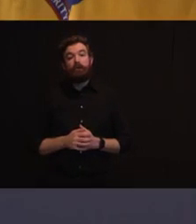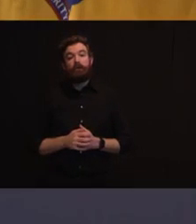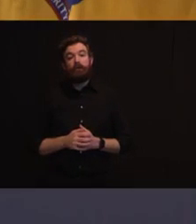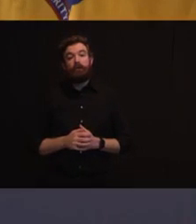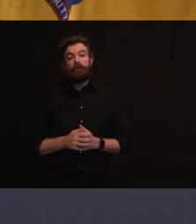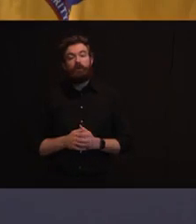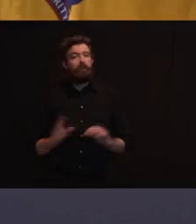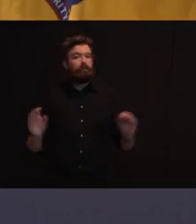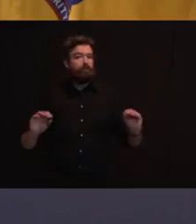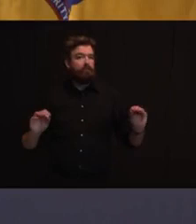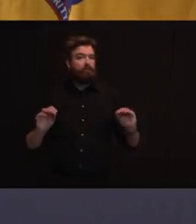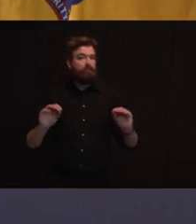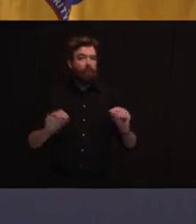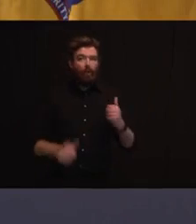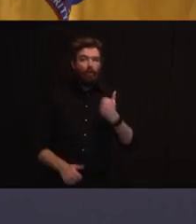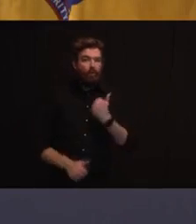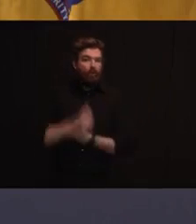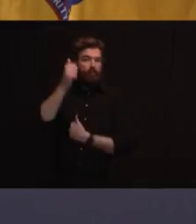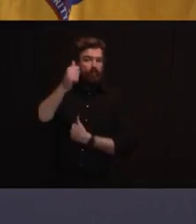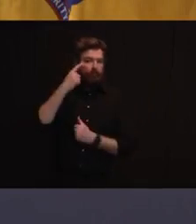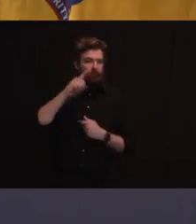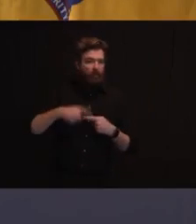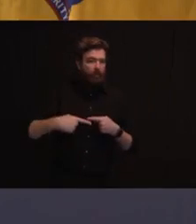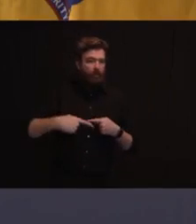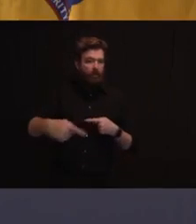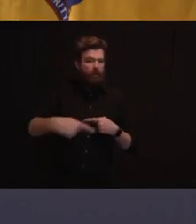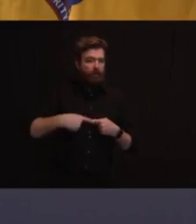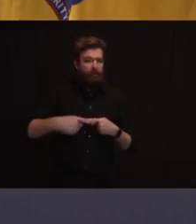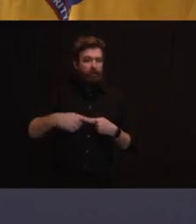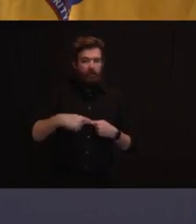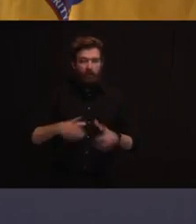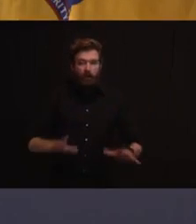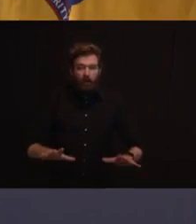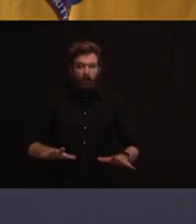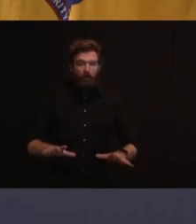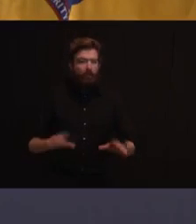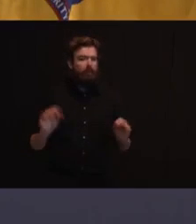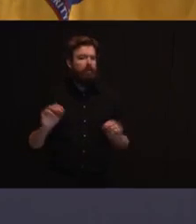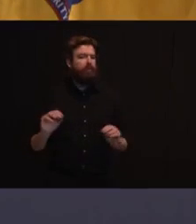feel comfortable, we will not only take action but communicate that,